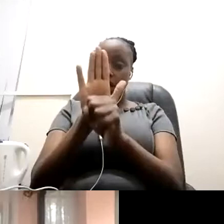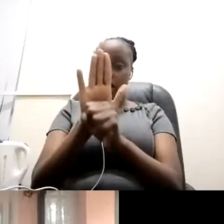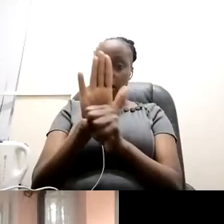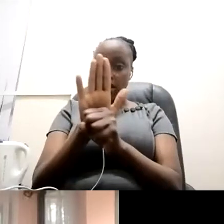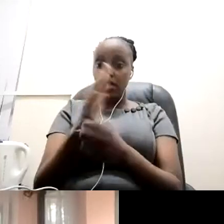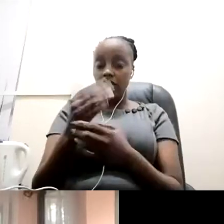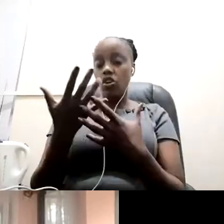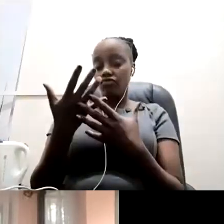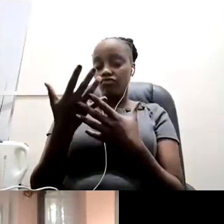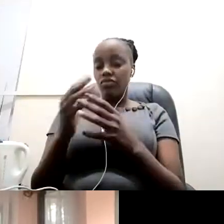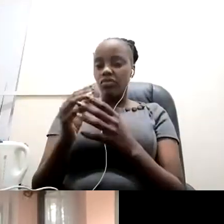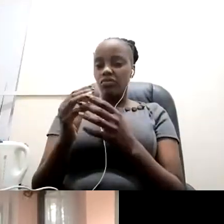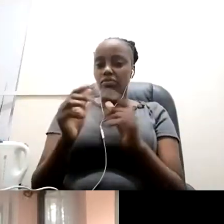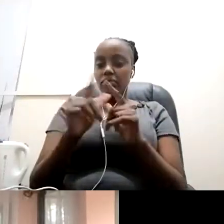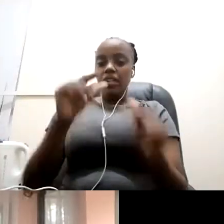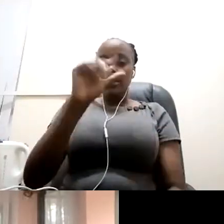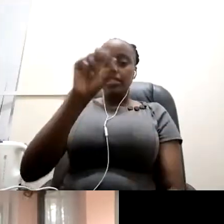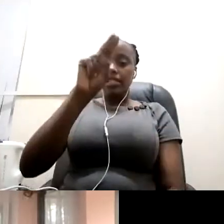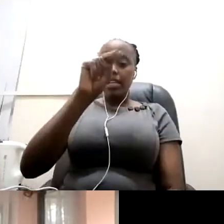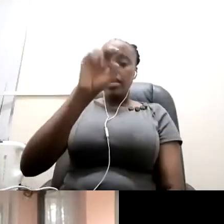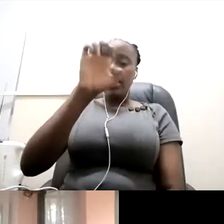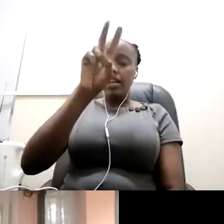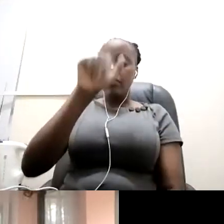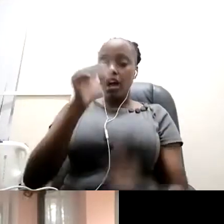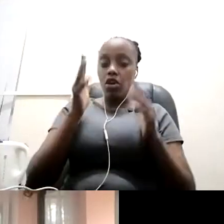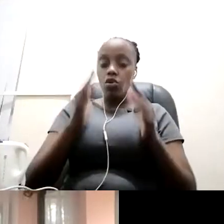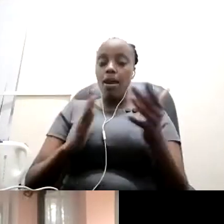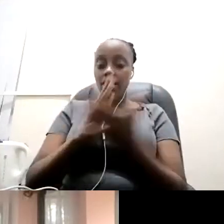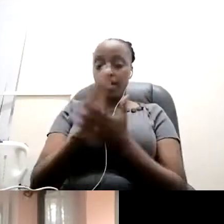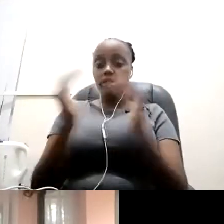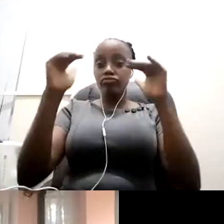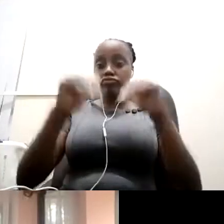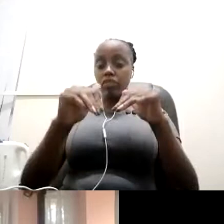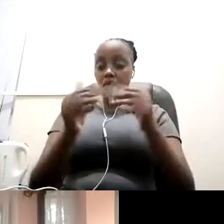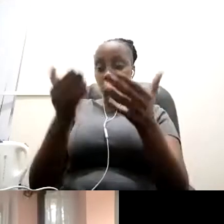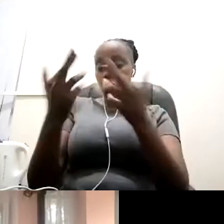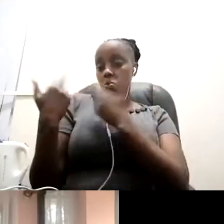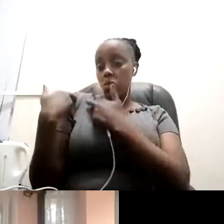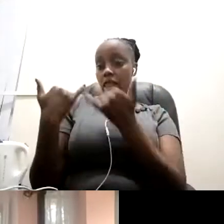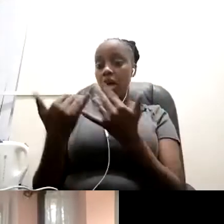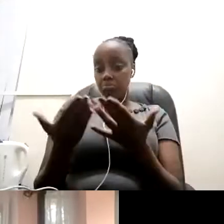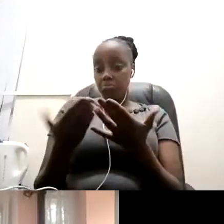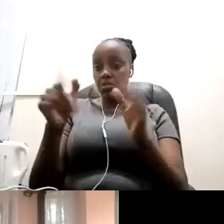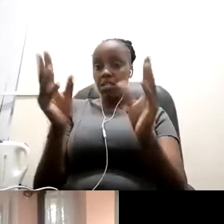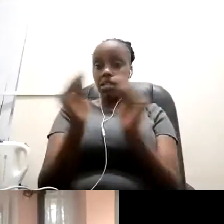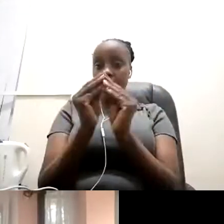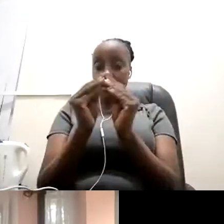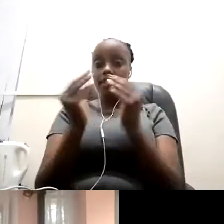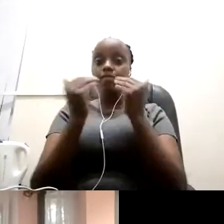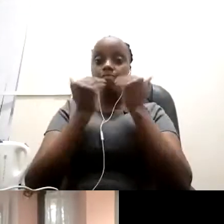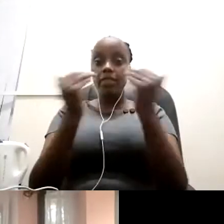confidence to the Geneva Human Rights Platform, and up to you for the substantive part of the meeting. Thank you.